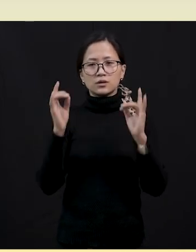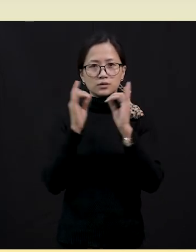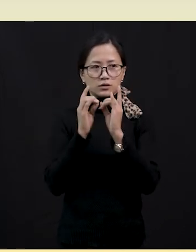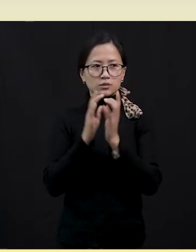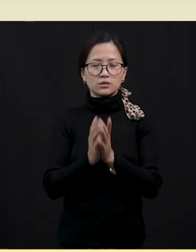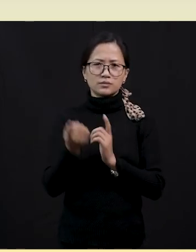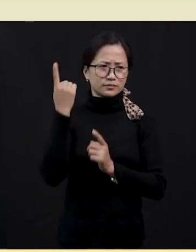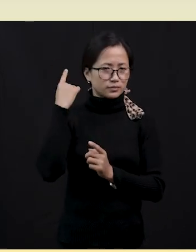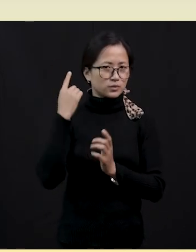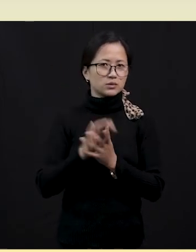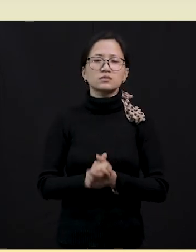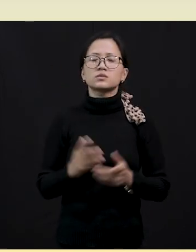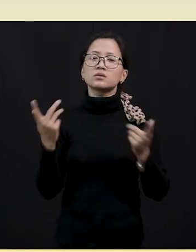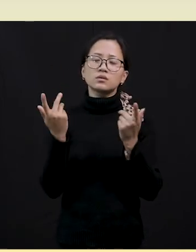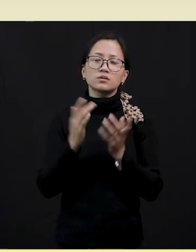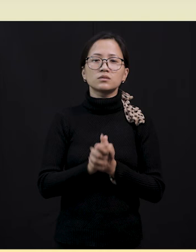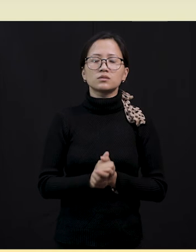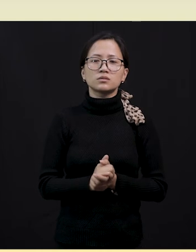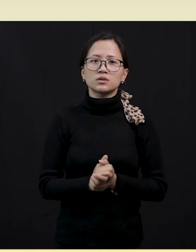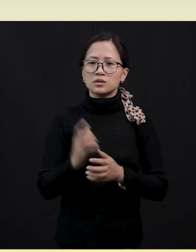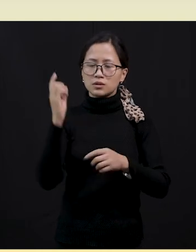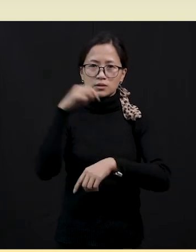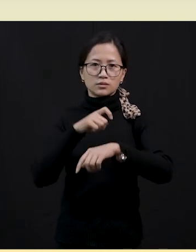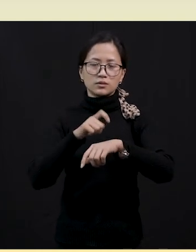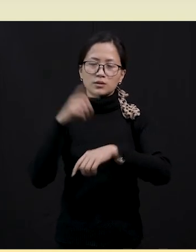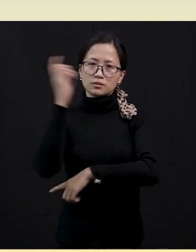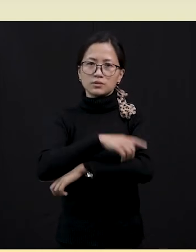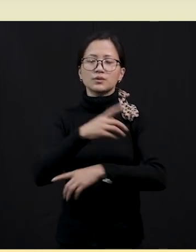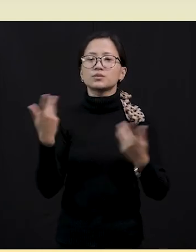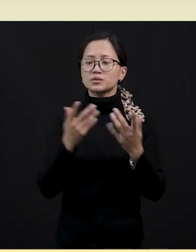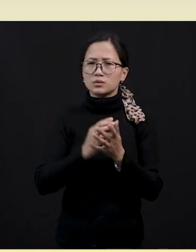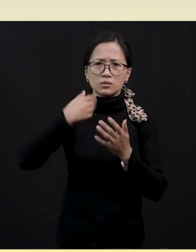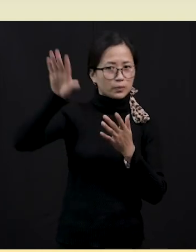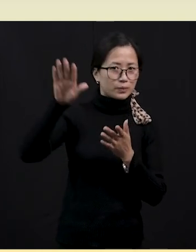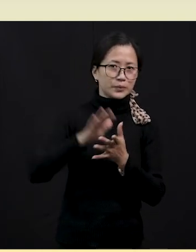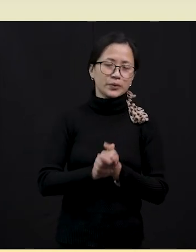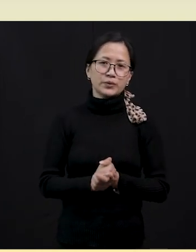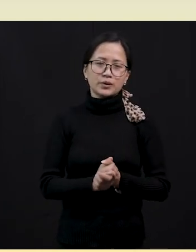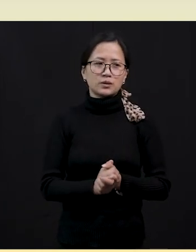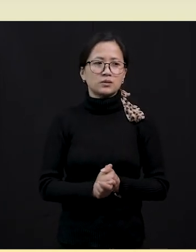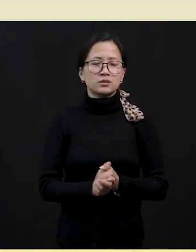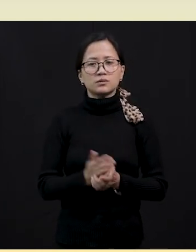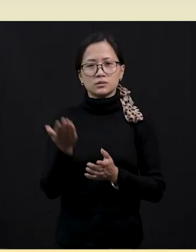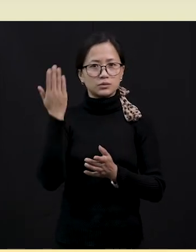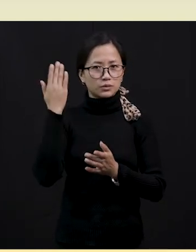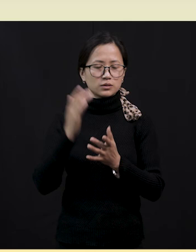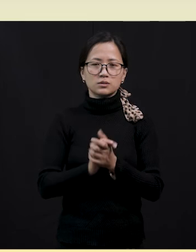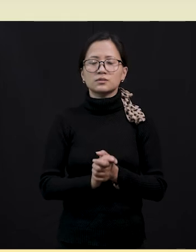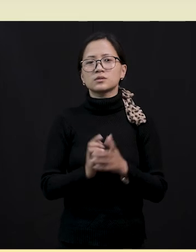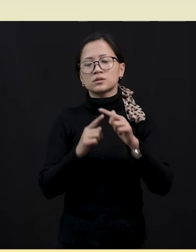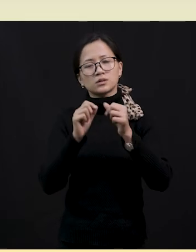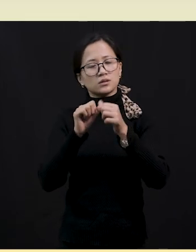Mahal yesterday. So yesterday means a day which has already passed. So visit is going to be in your past tense.